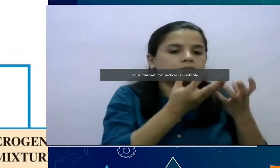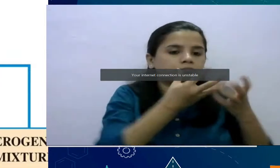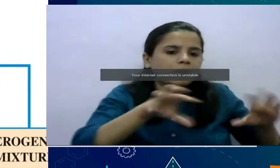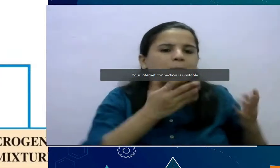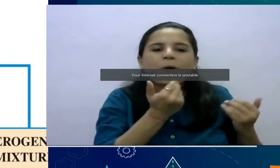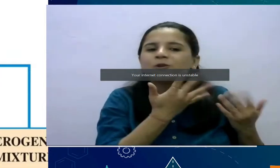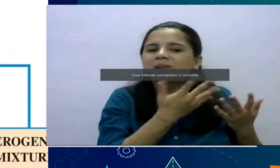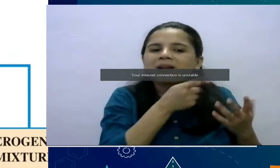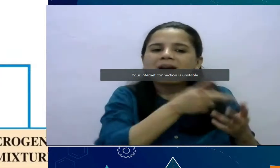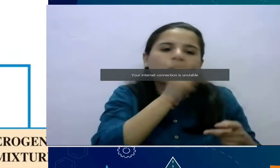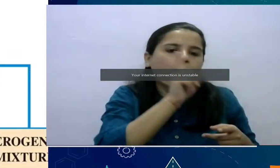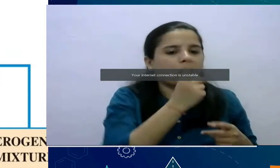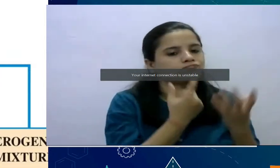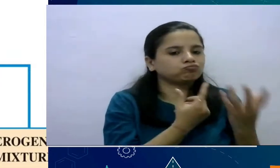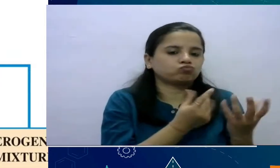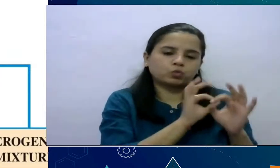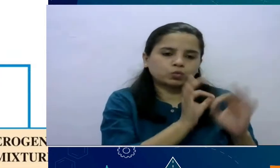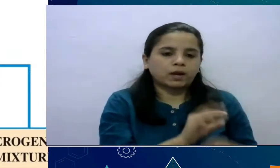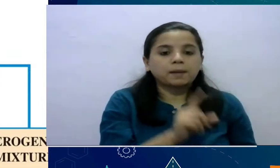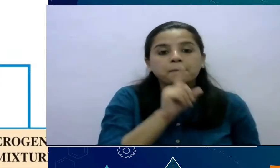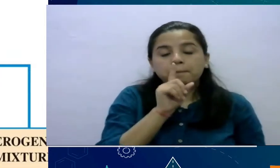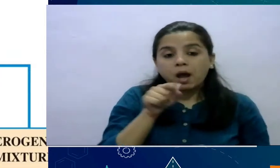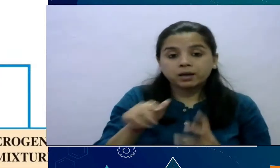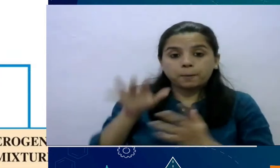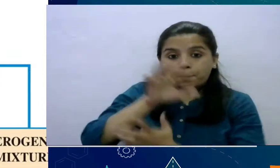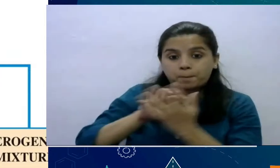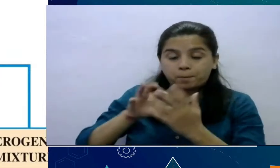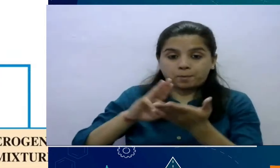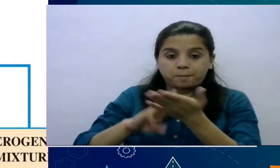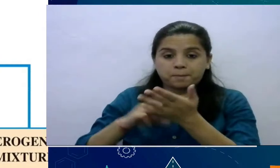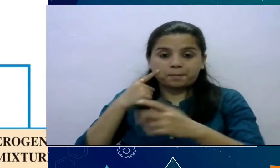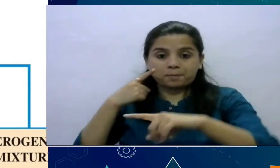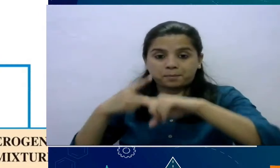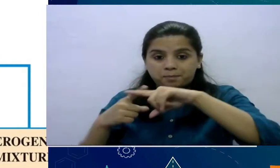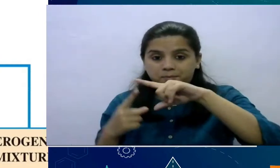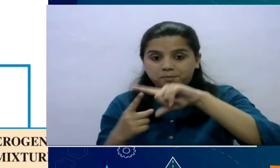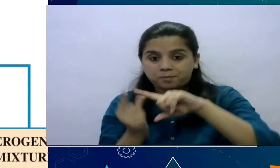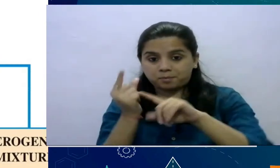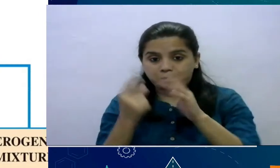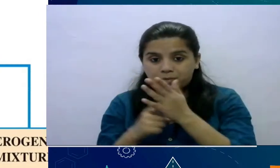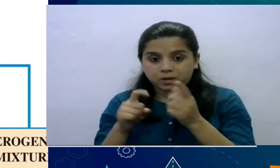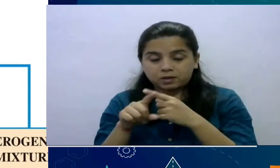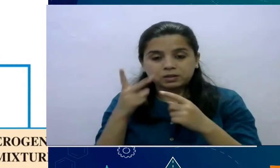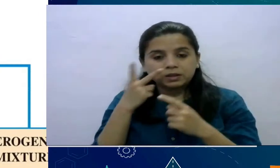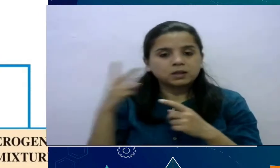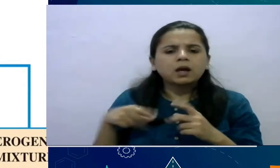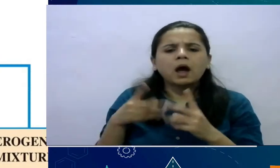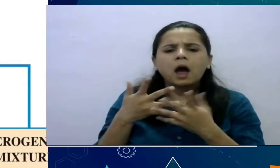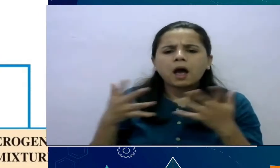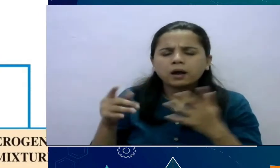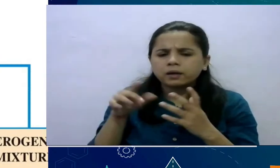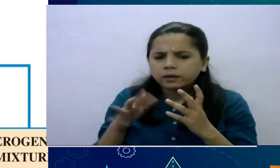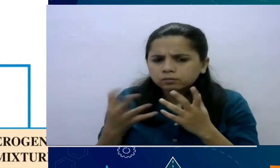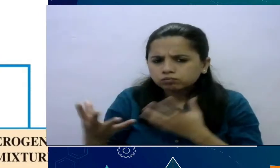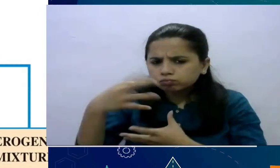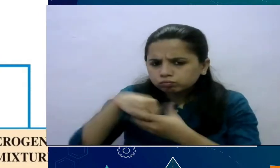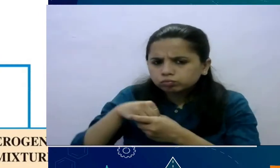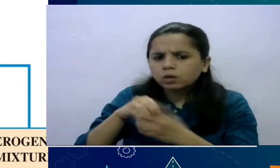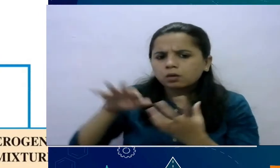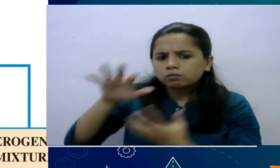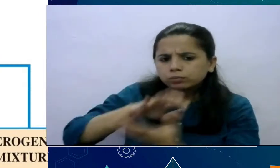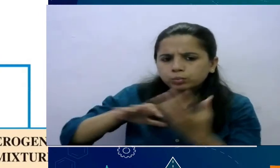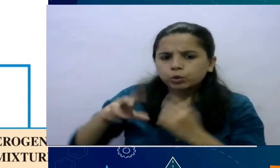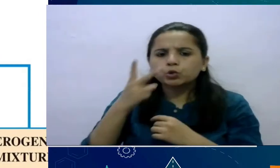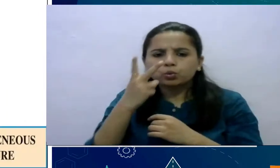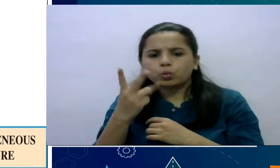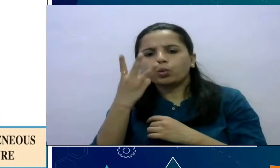from the other. Whereas when it comes to mixture, basically it is a physical combination of two or more different